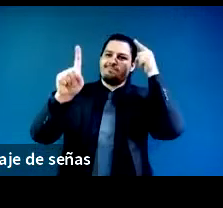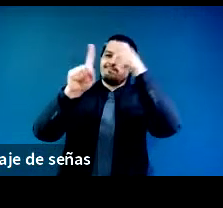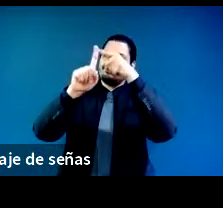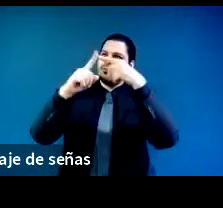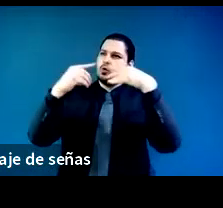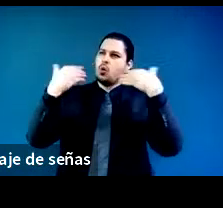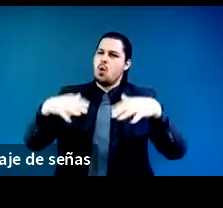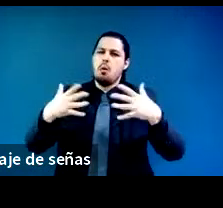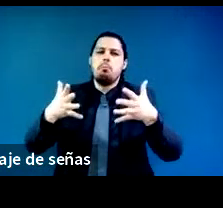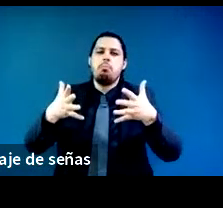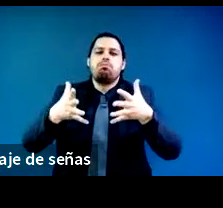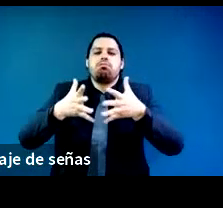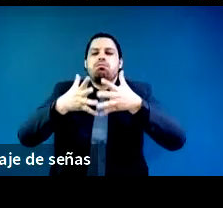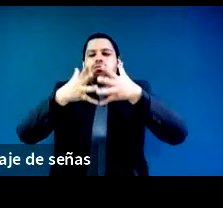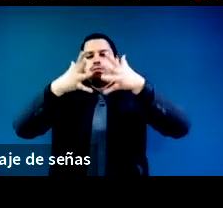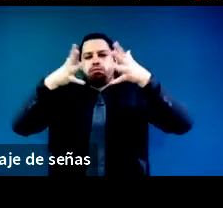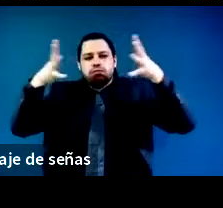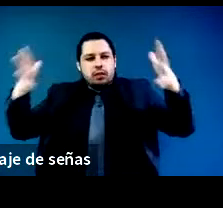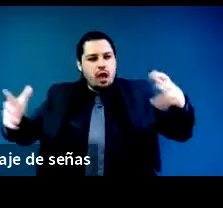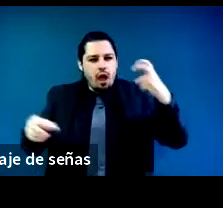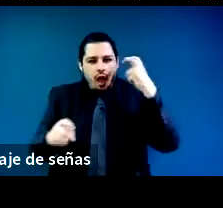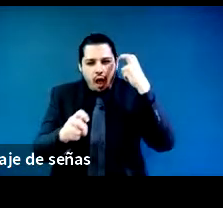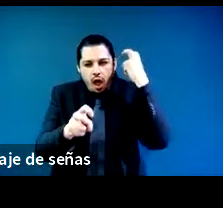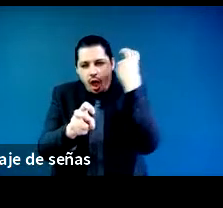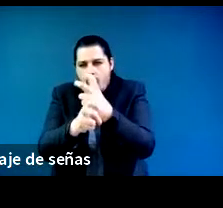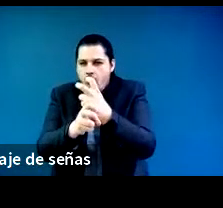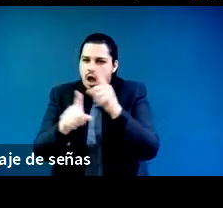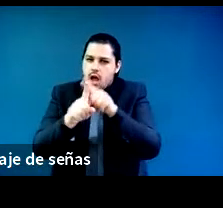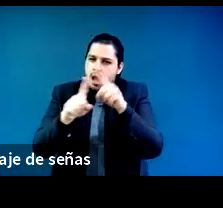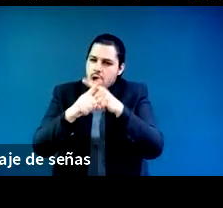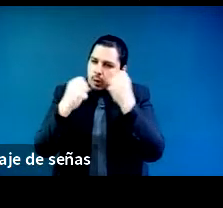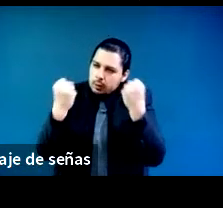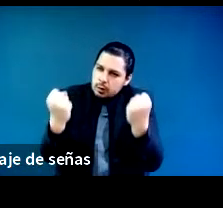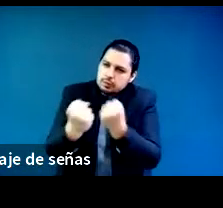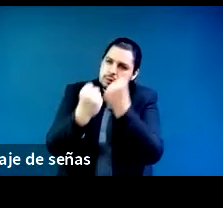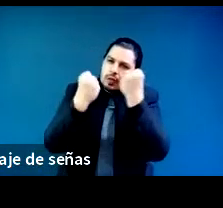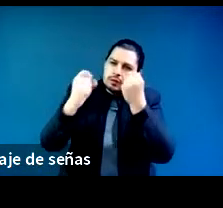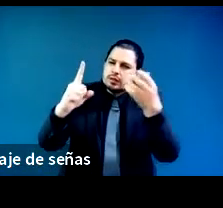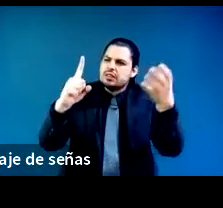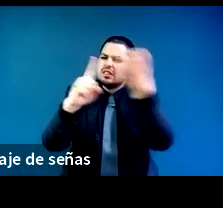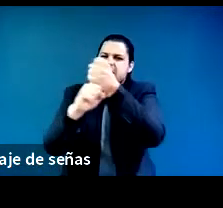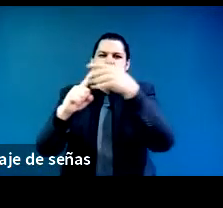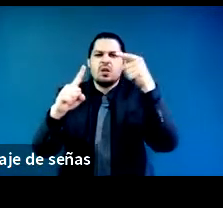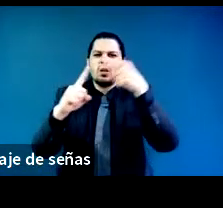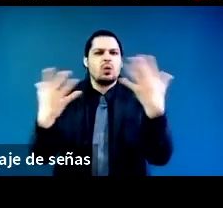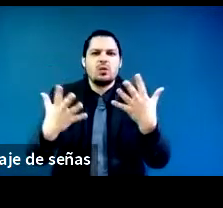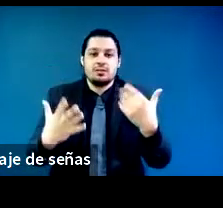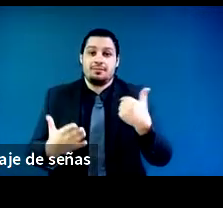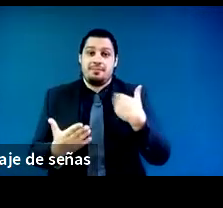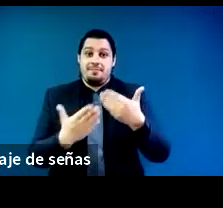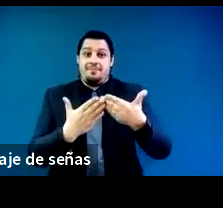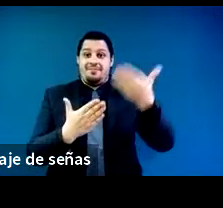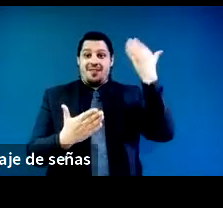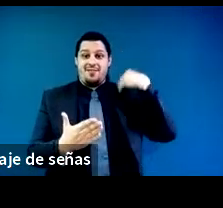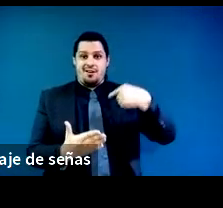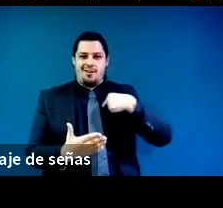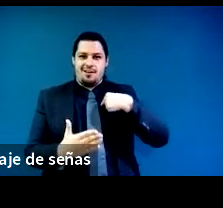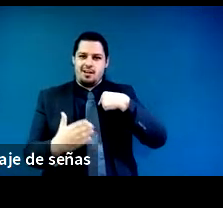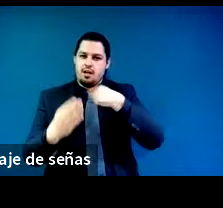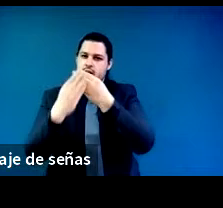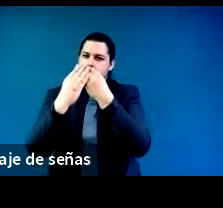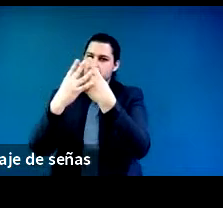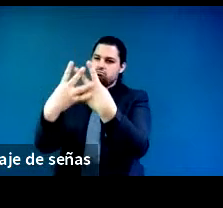wider societal issues. That media and women is not going to operate in a vacuum. So long as we do